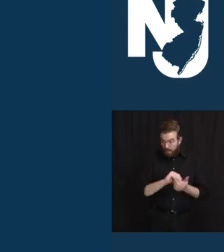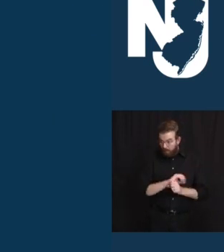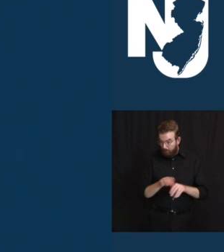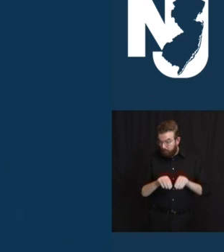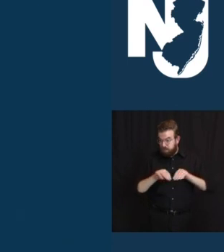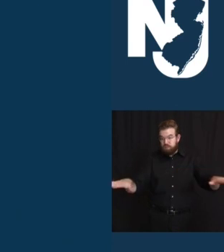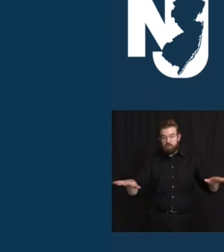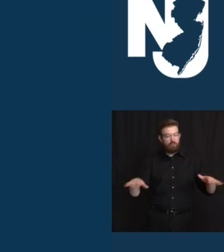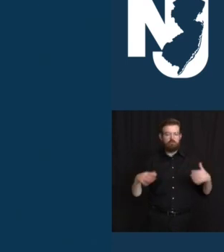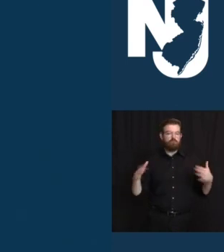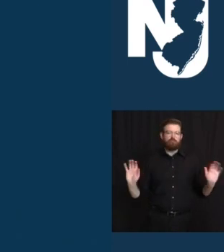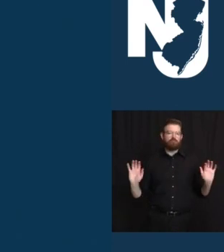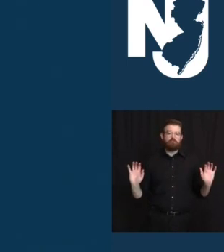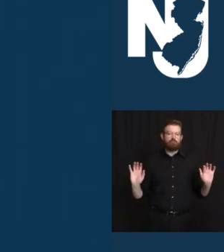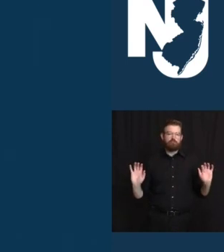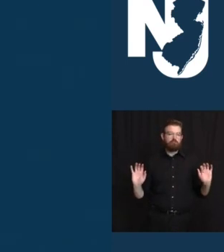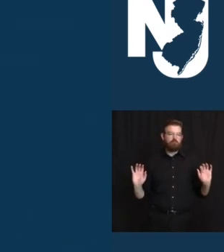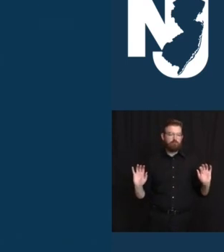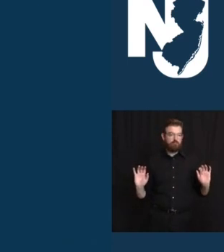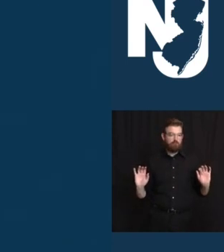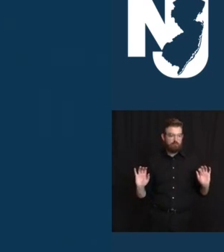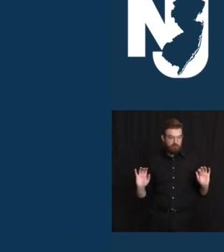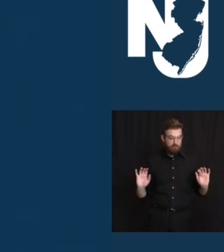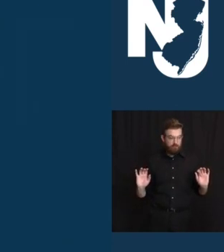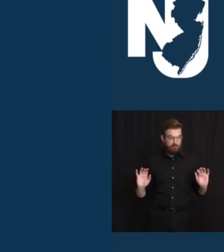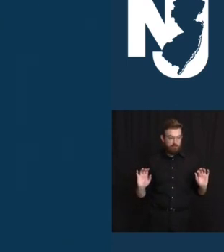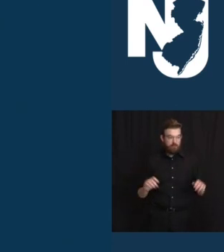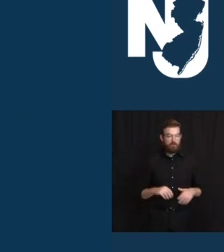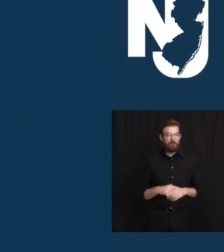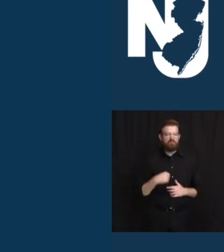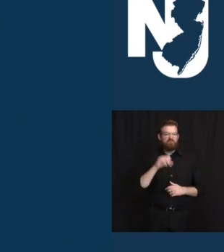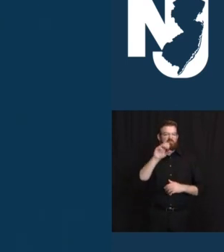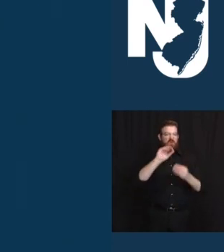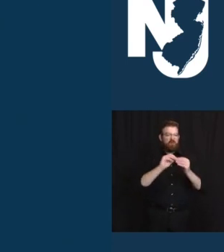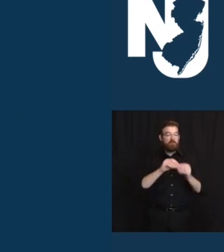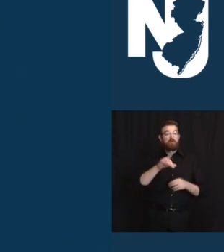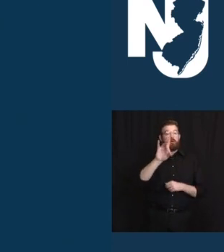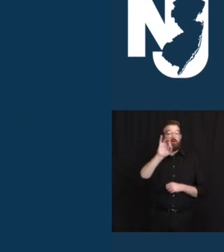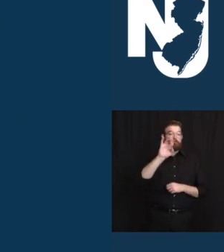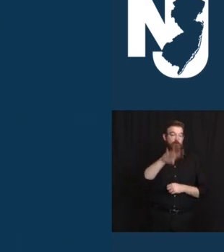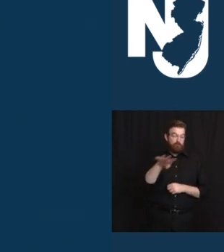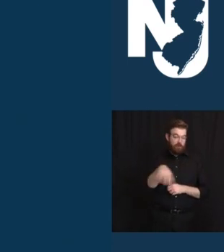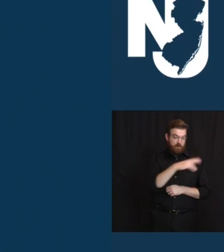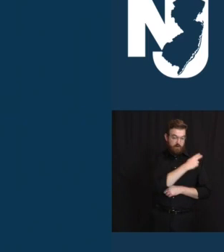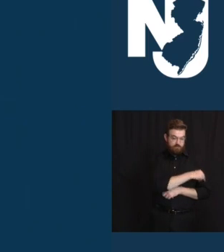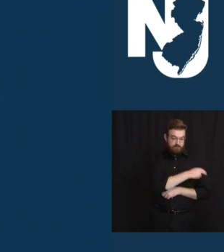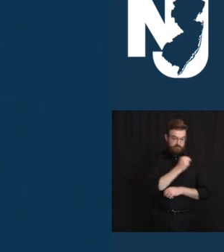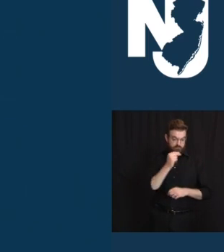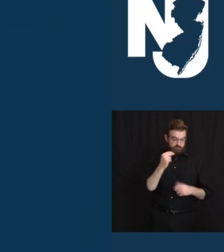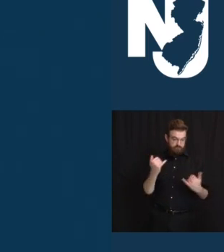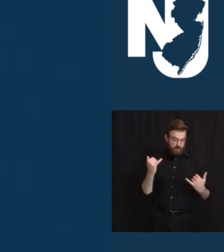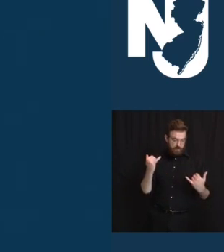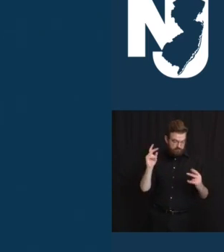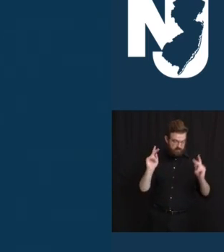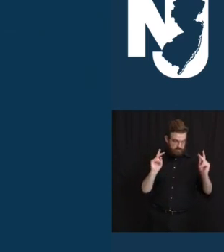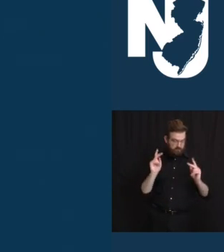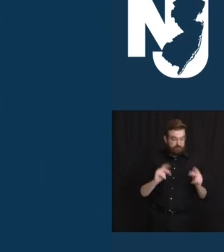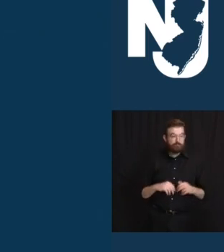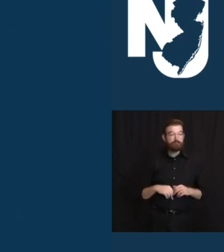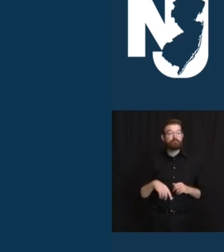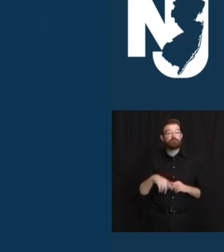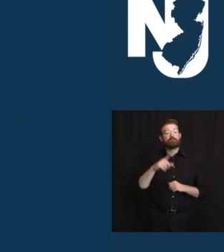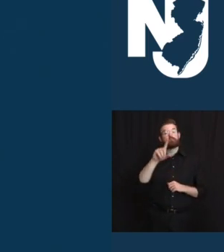shared, 844 hospitalizations, with only 139 individuals COVID positive in critical